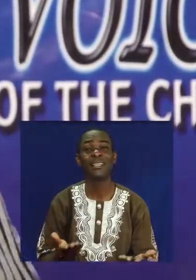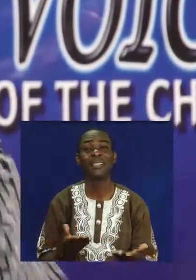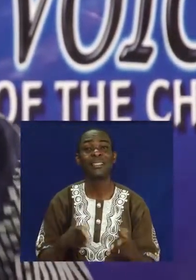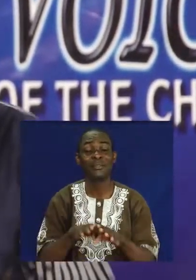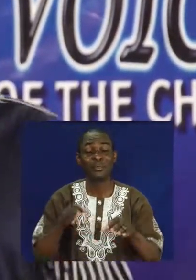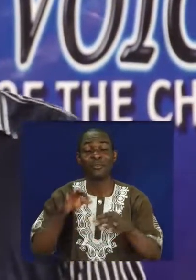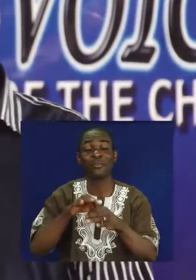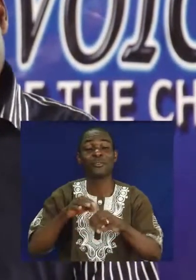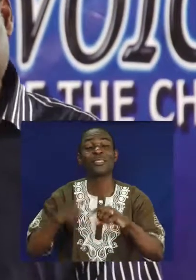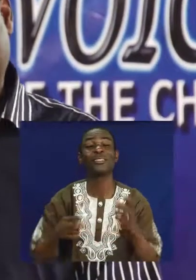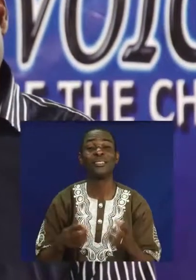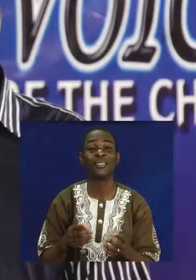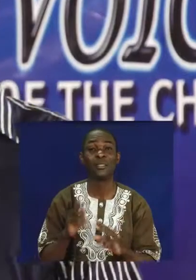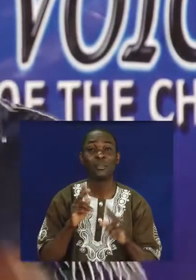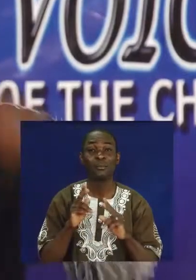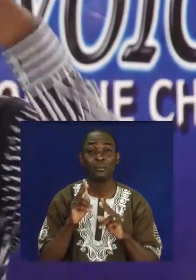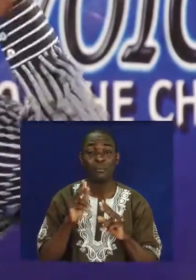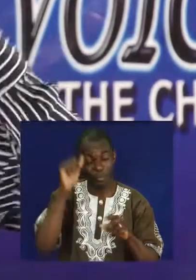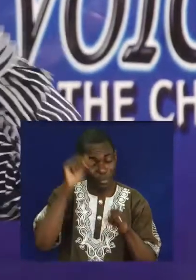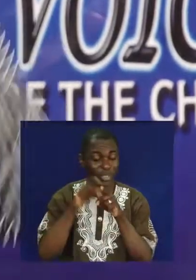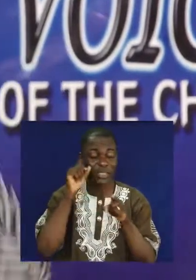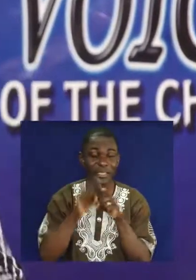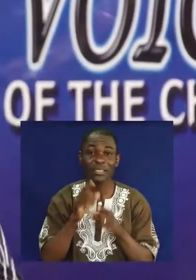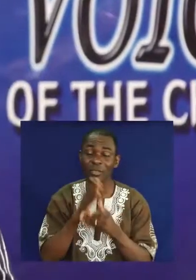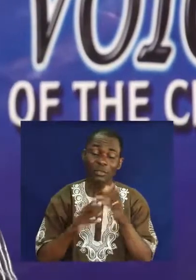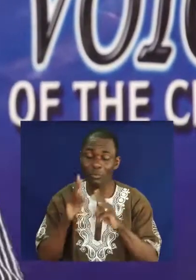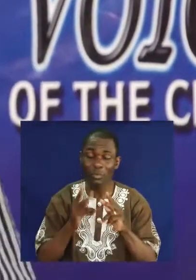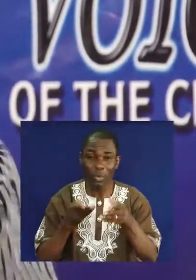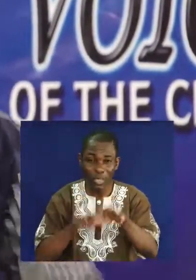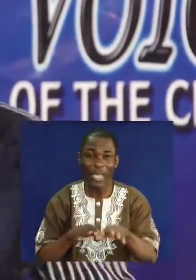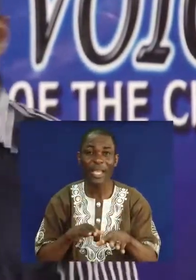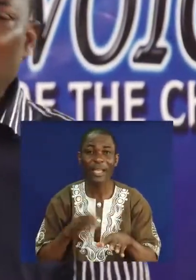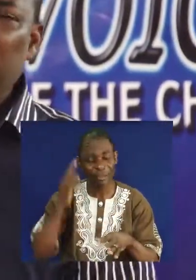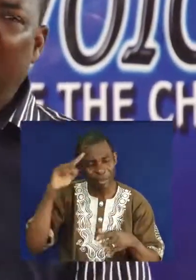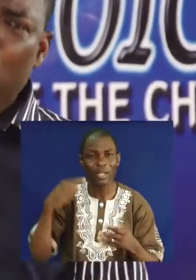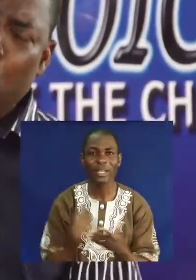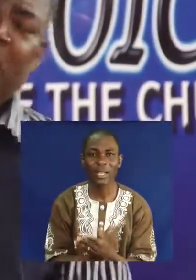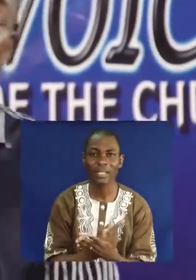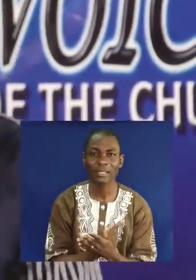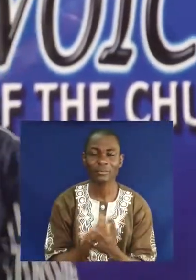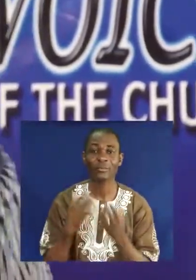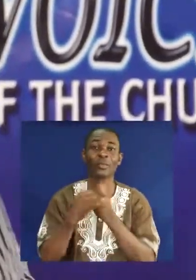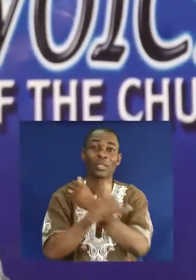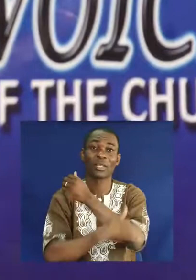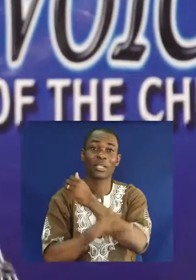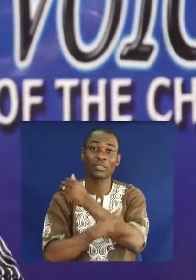Now, show the number of people, Americans, ah, Omo Edu Omo Kwatu Ho, et si Omo Ya Egu, il y a ça de